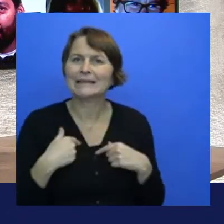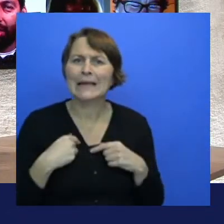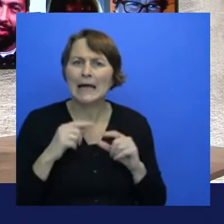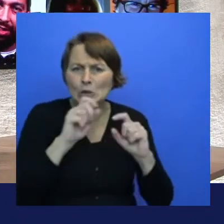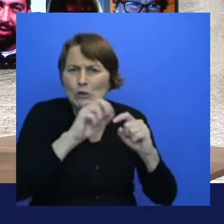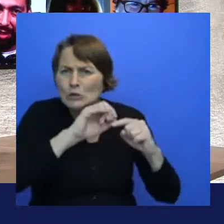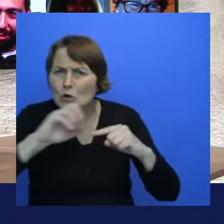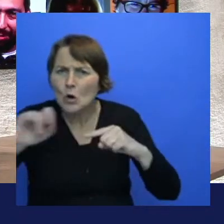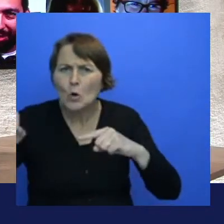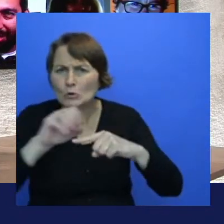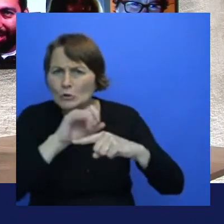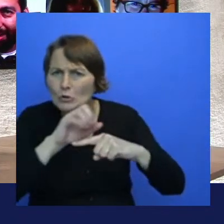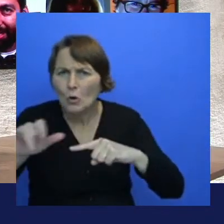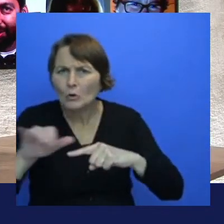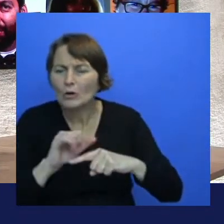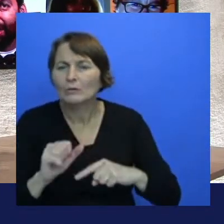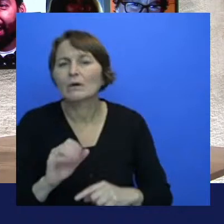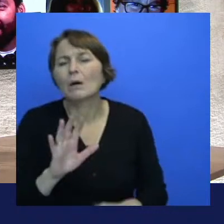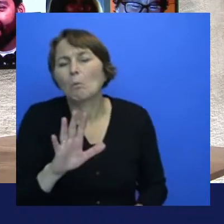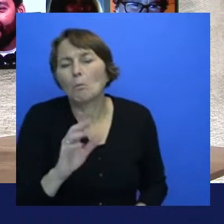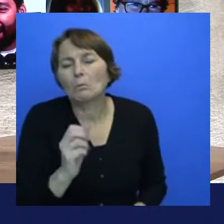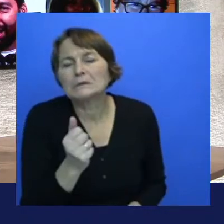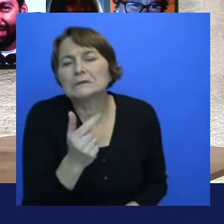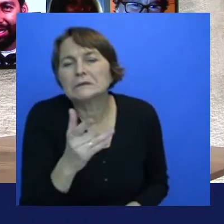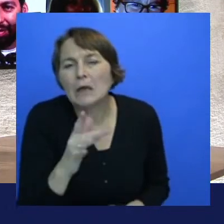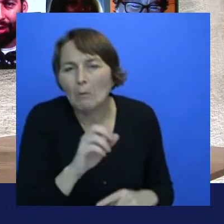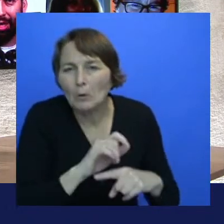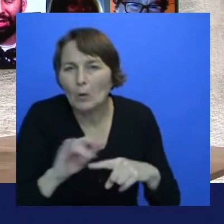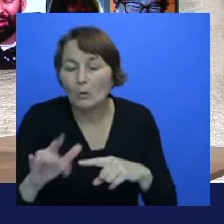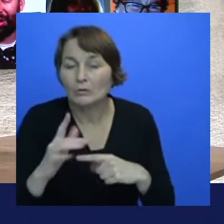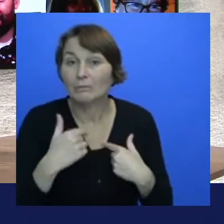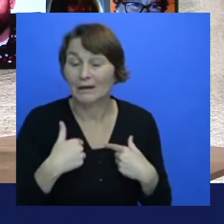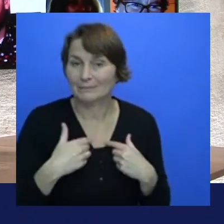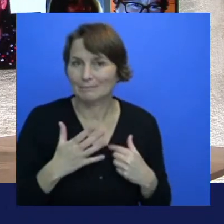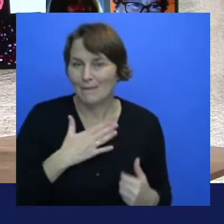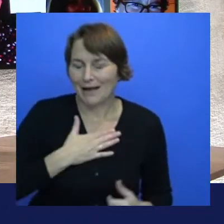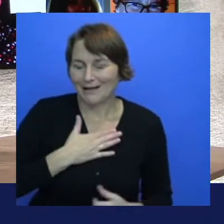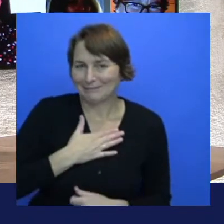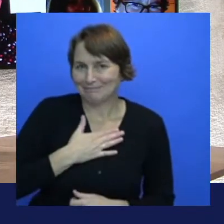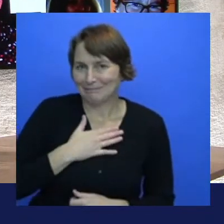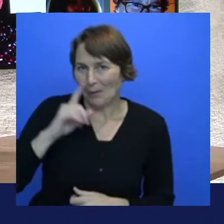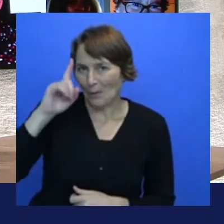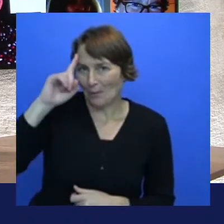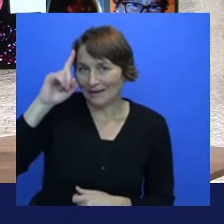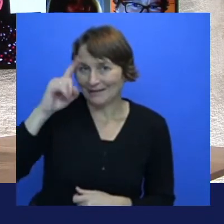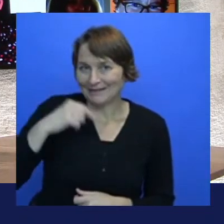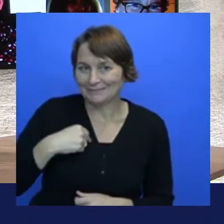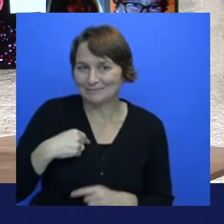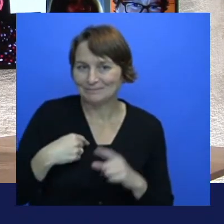Well, there is some code, but that's the way I see it. Willem, so it looks like your audio is back. Is that right?